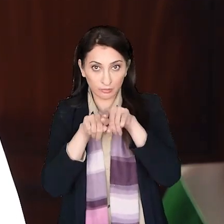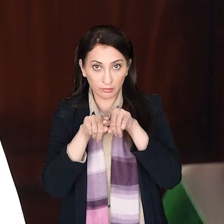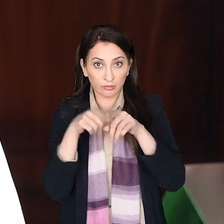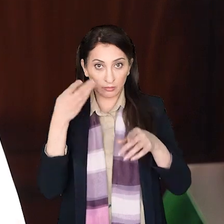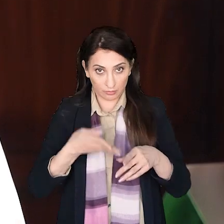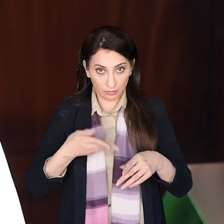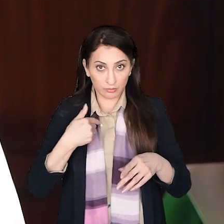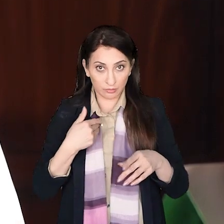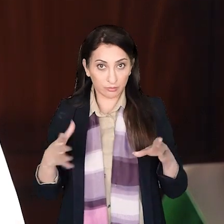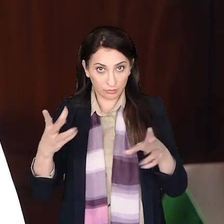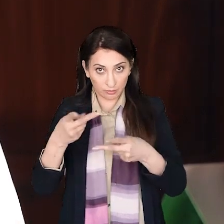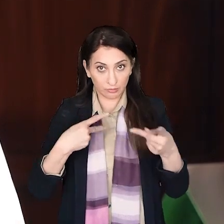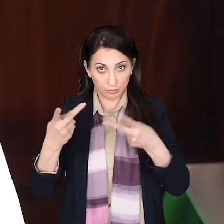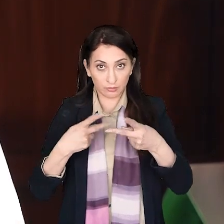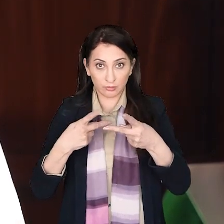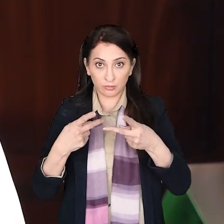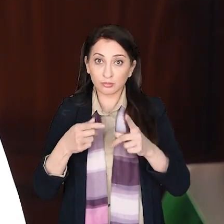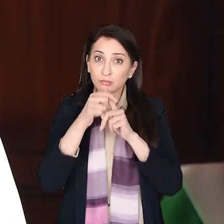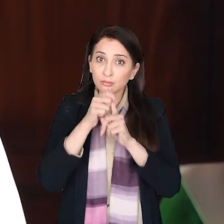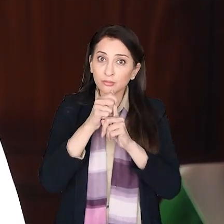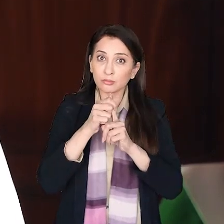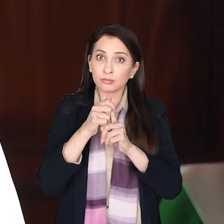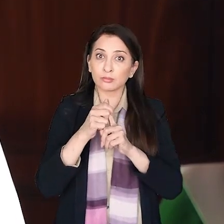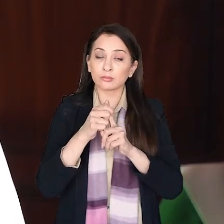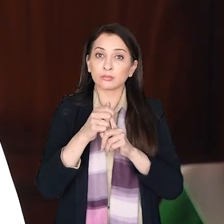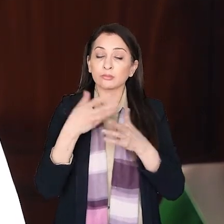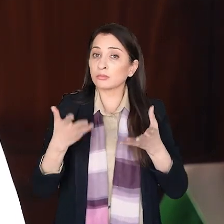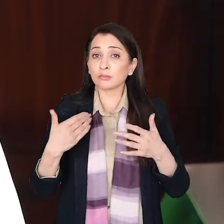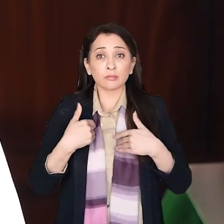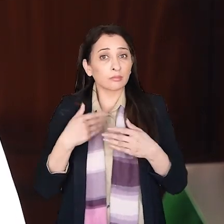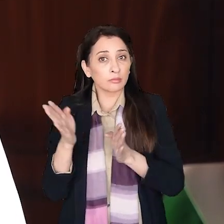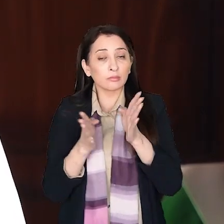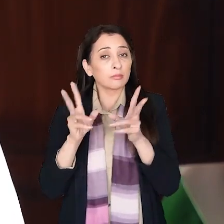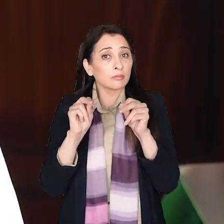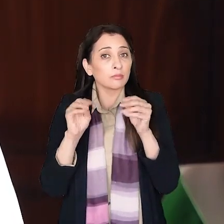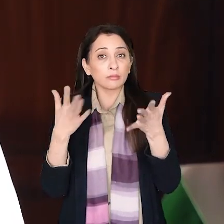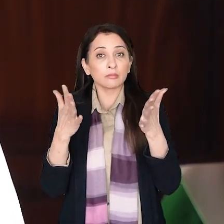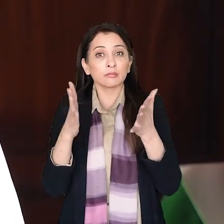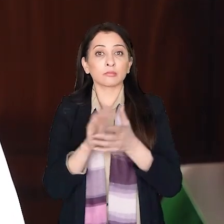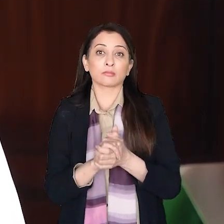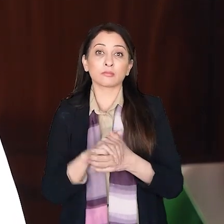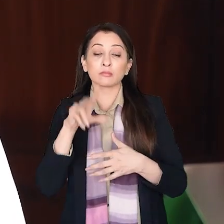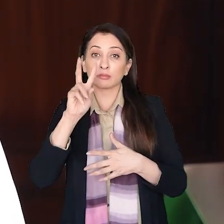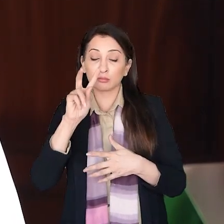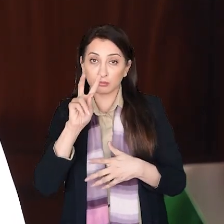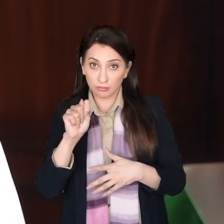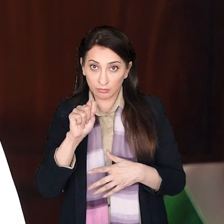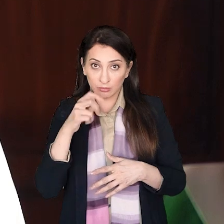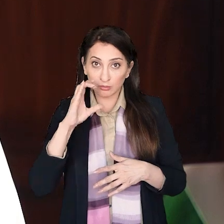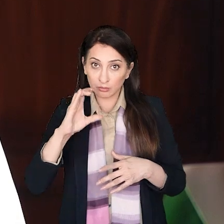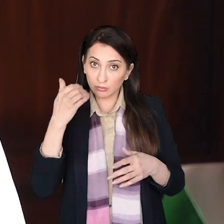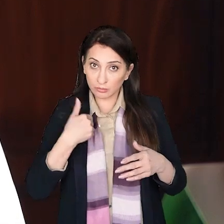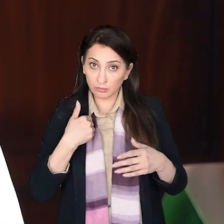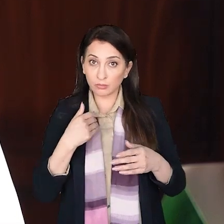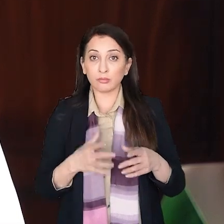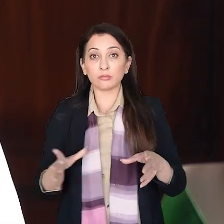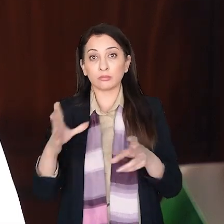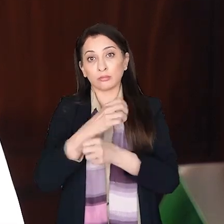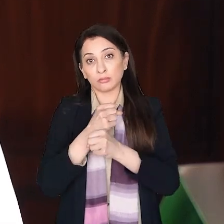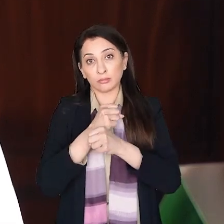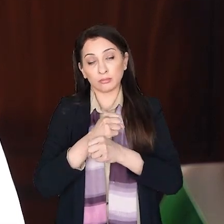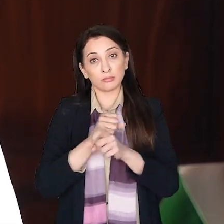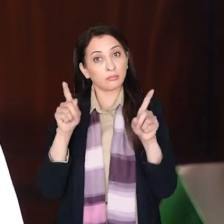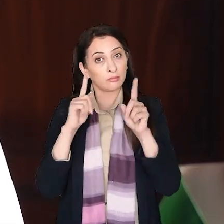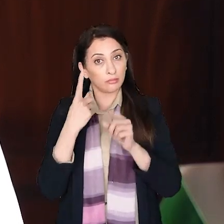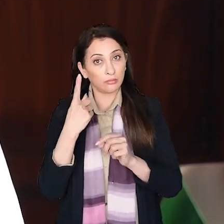the business community, are all for it. We're not politicians, we're technocrats. And we only have one vision and one goal, and